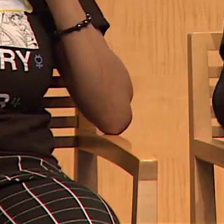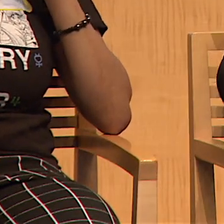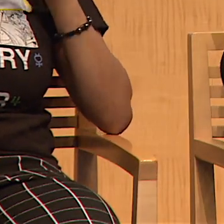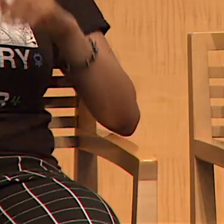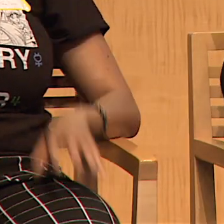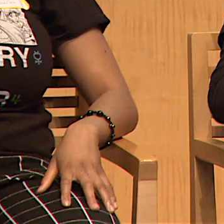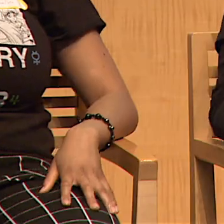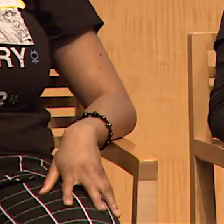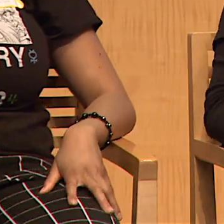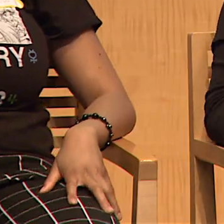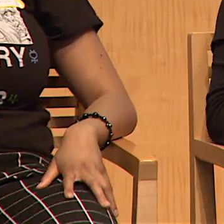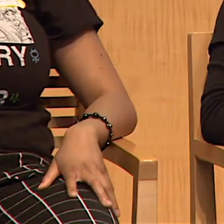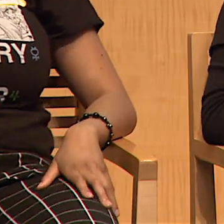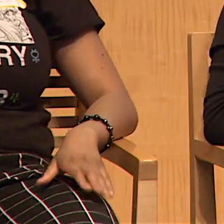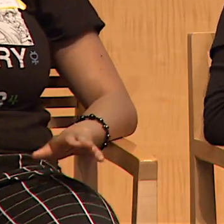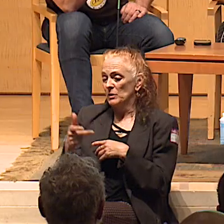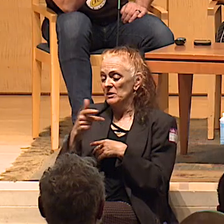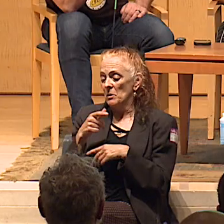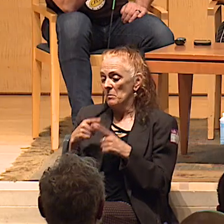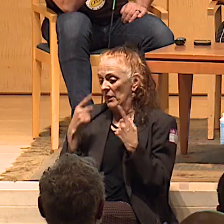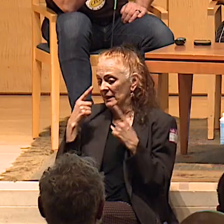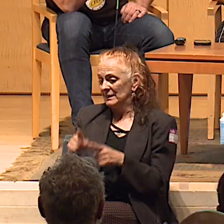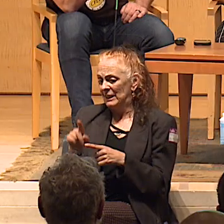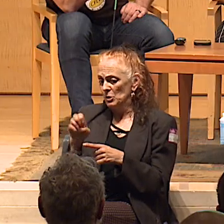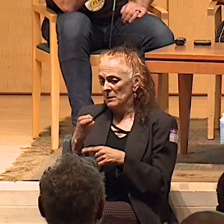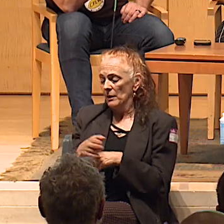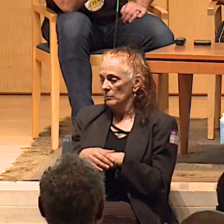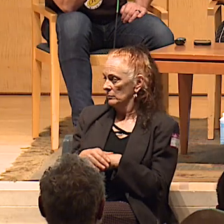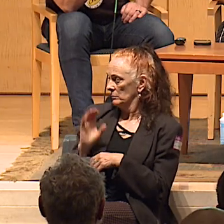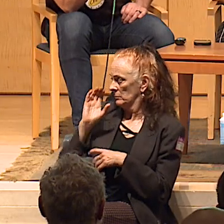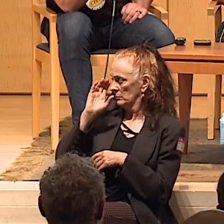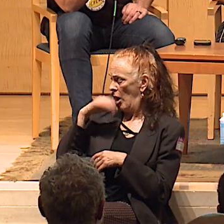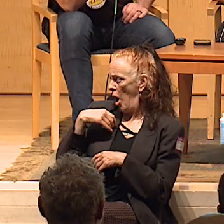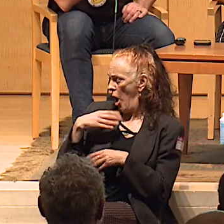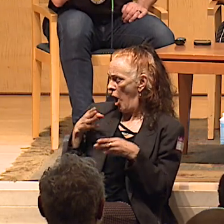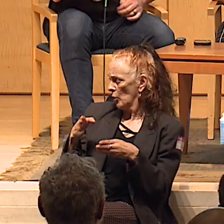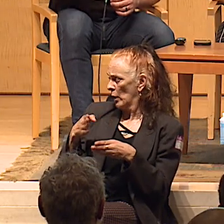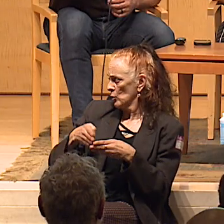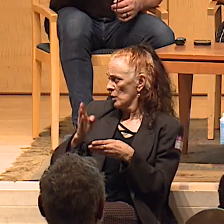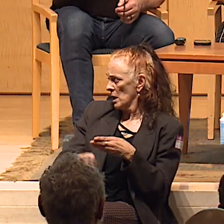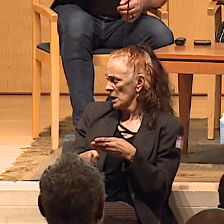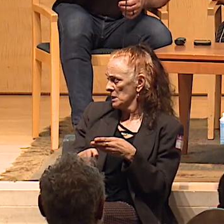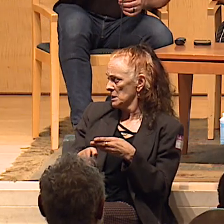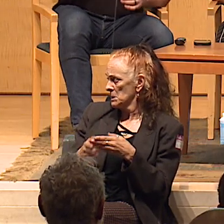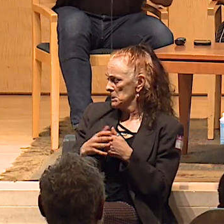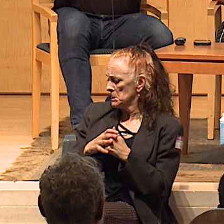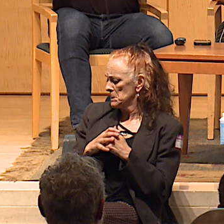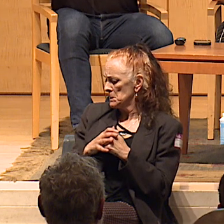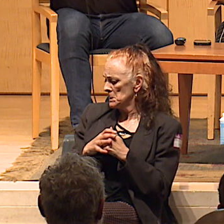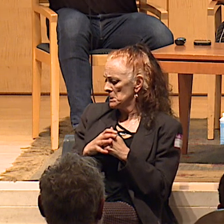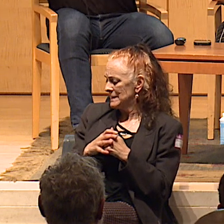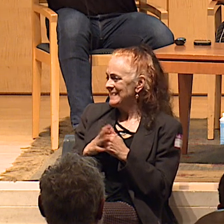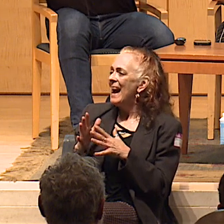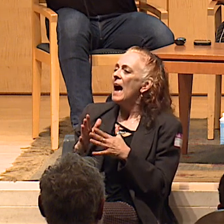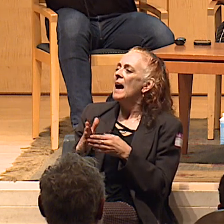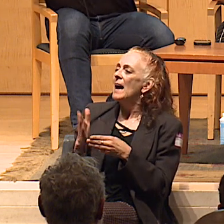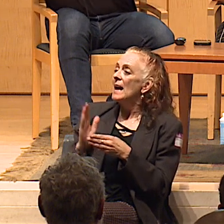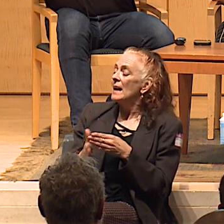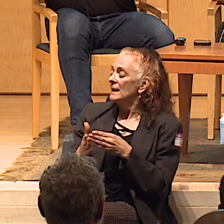they consented to be there. Okay, this is a very odd way to end this panel, but let's just end it by